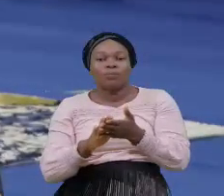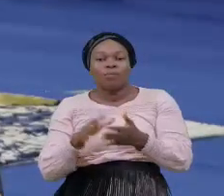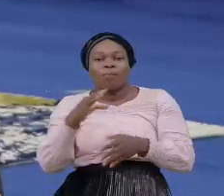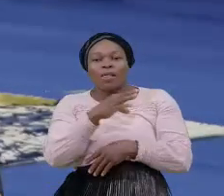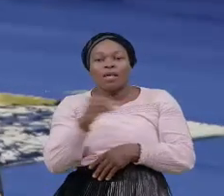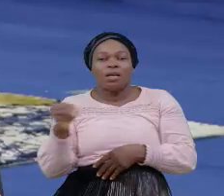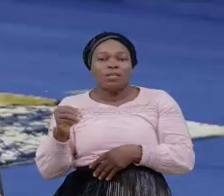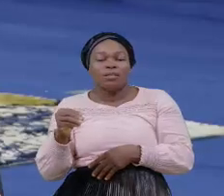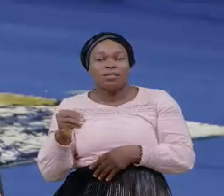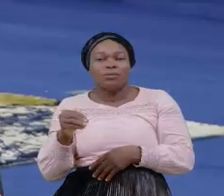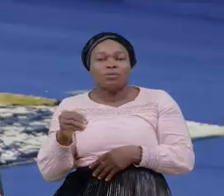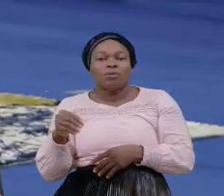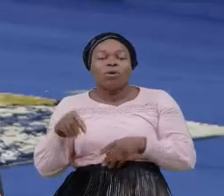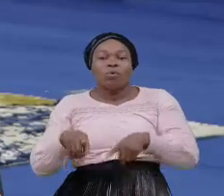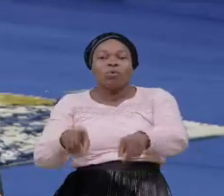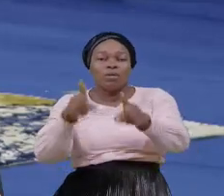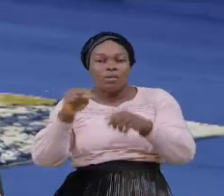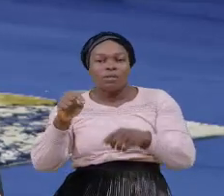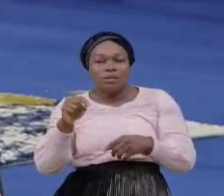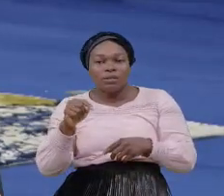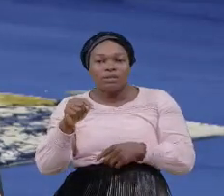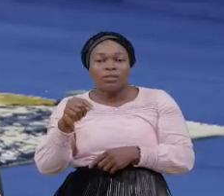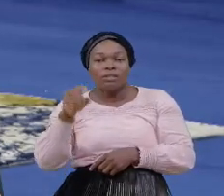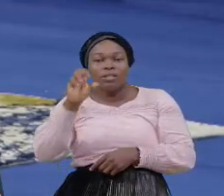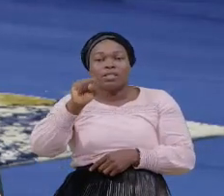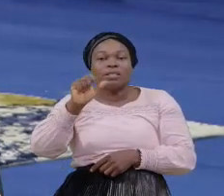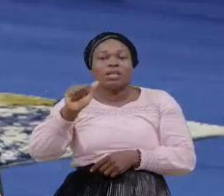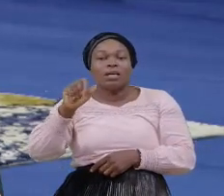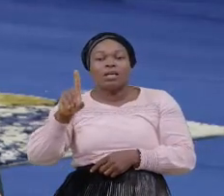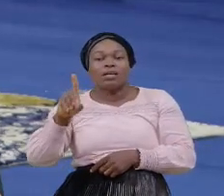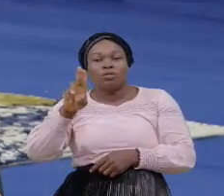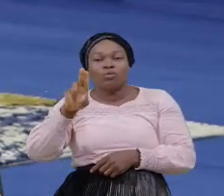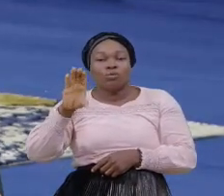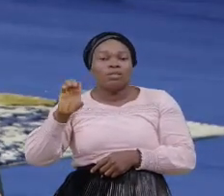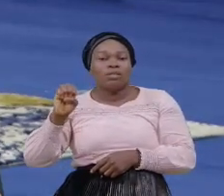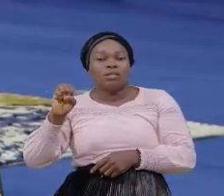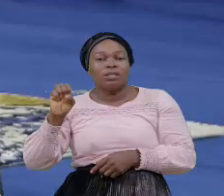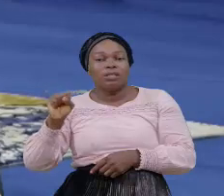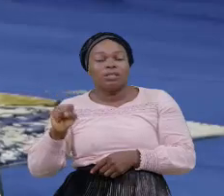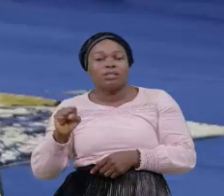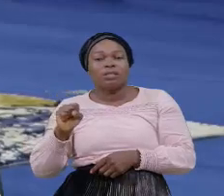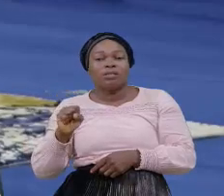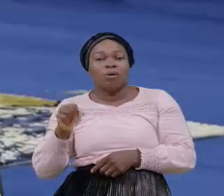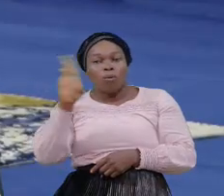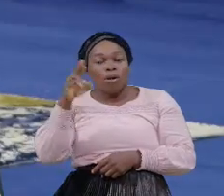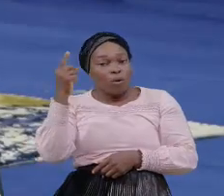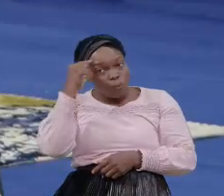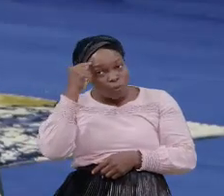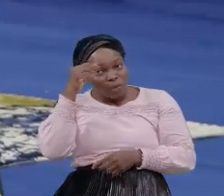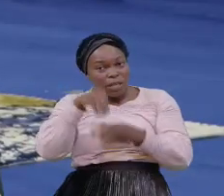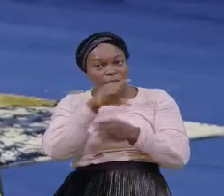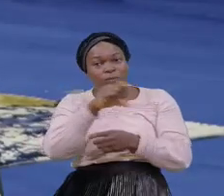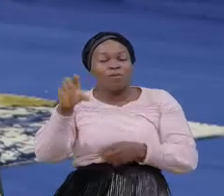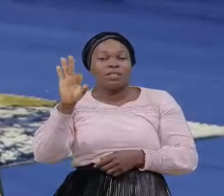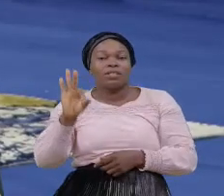and the sad, you see, what they were wondering, he said in verse 9, look at verse 9. Verse 9, whether is